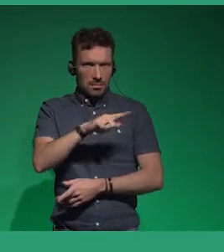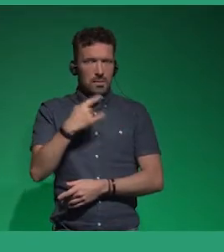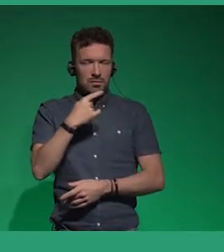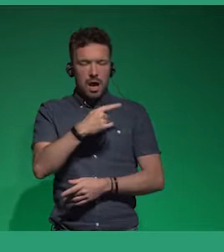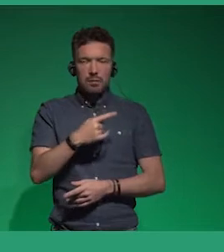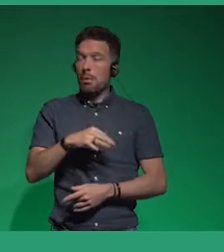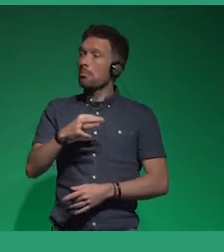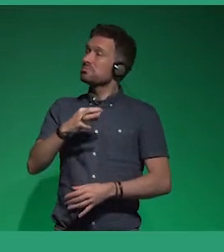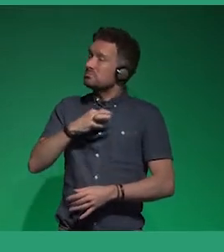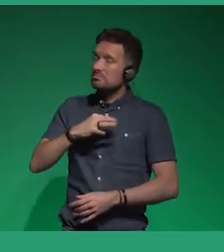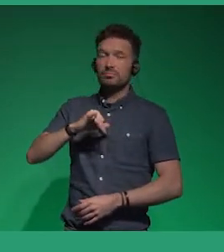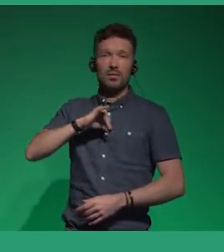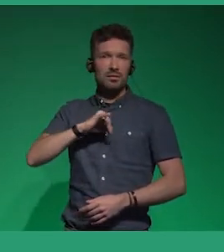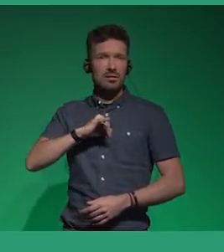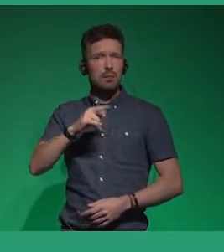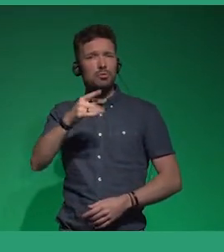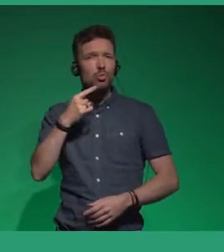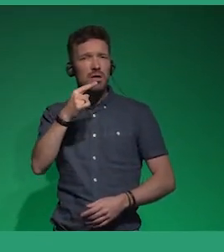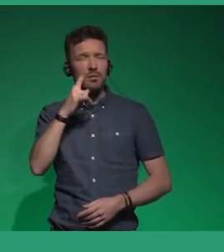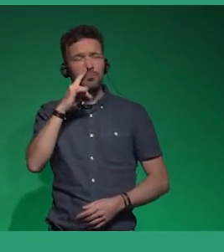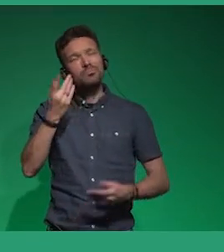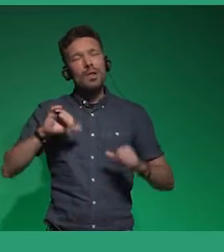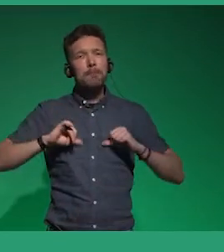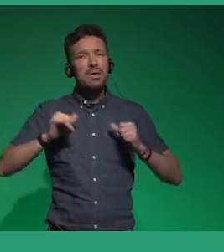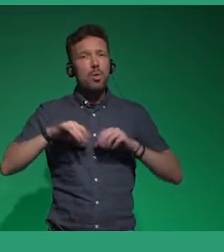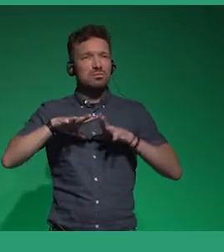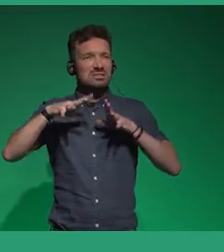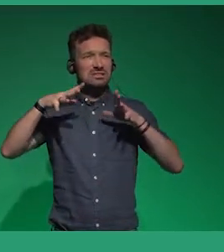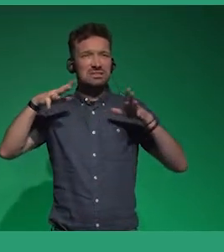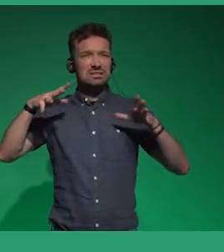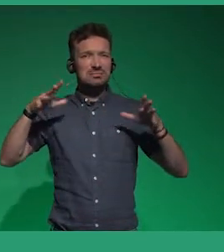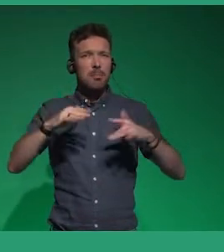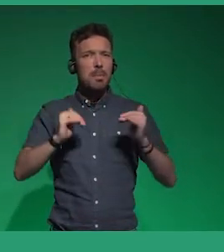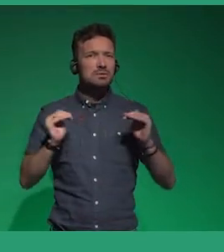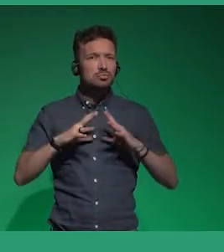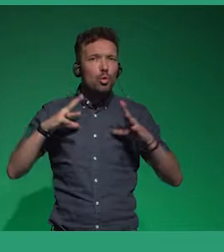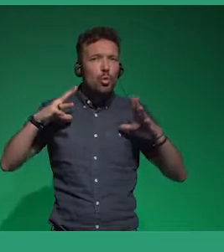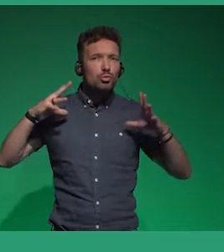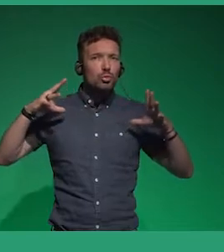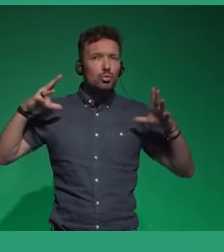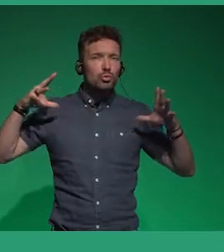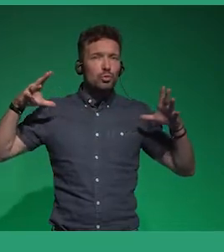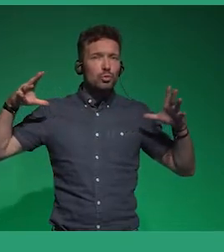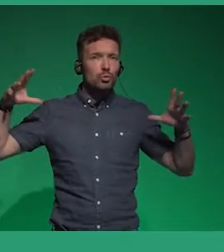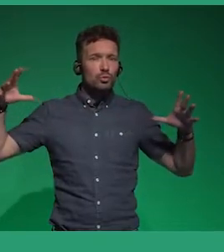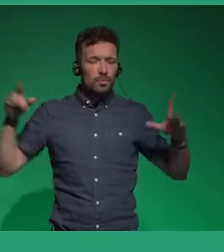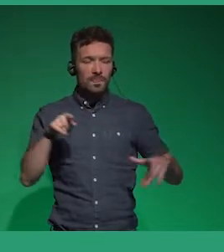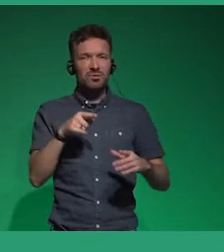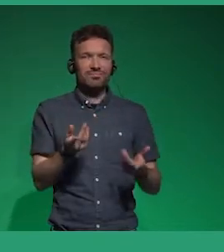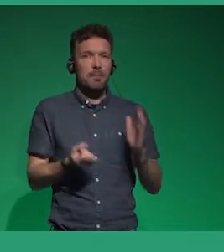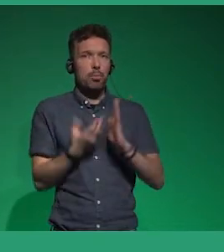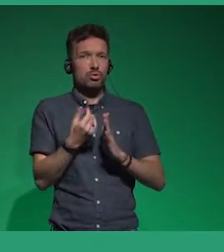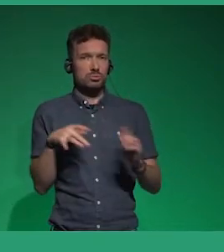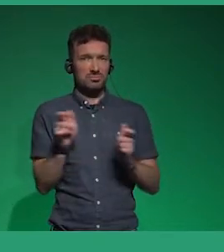representing the oil fruit that are harvested from the oil palms, and that are, of course, the economic motivation behind